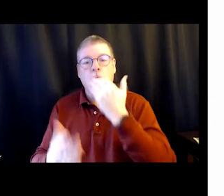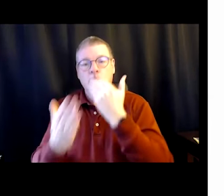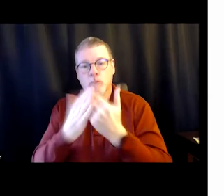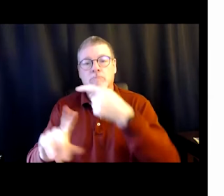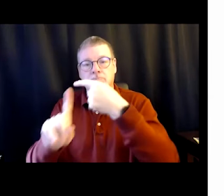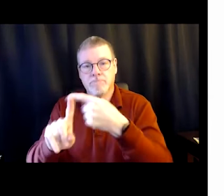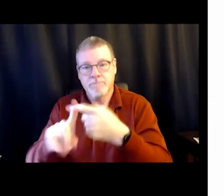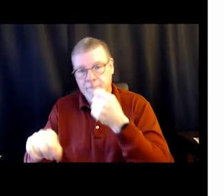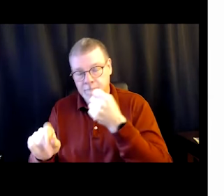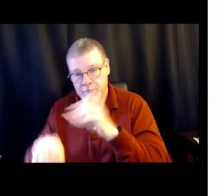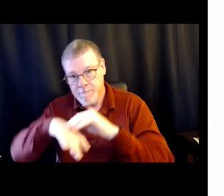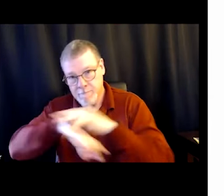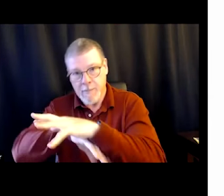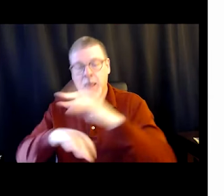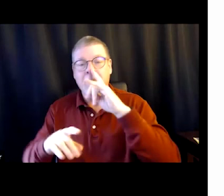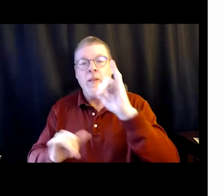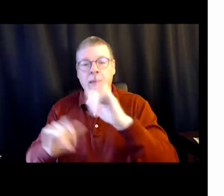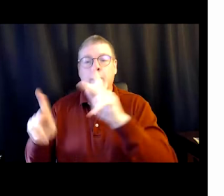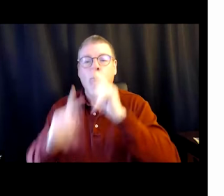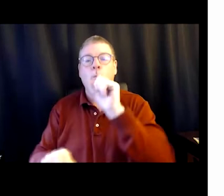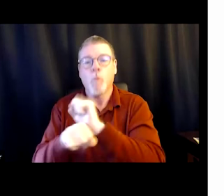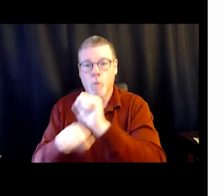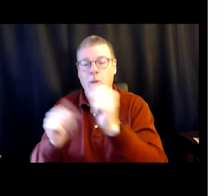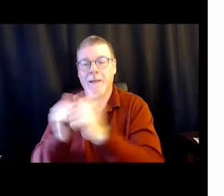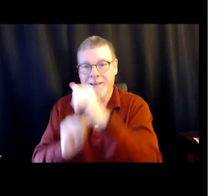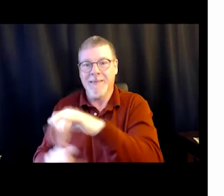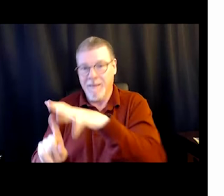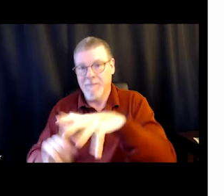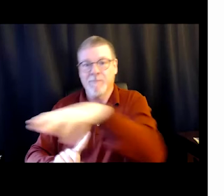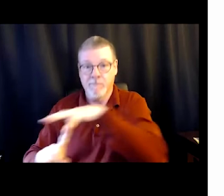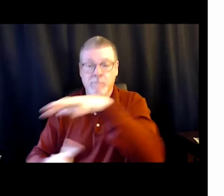individuals receiving supports as well as those who are working in these environments.